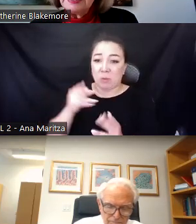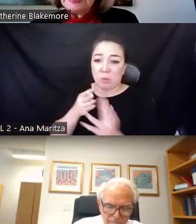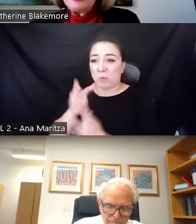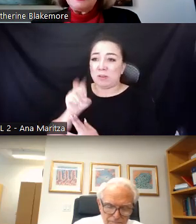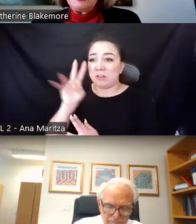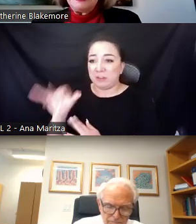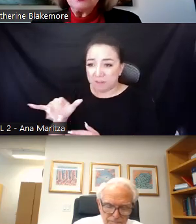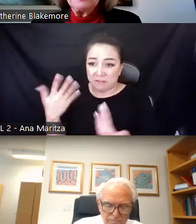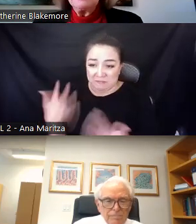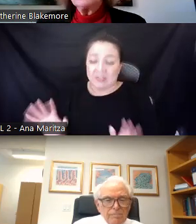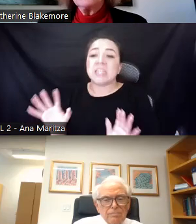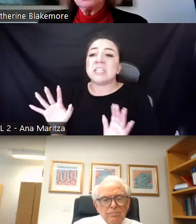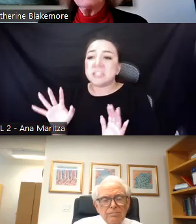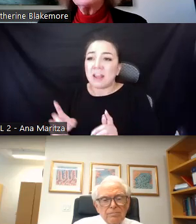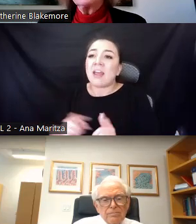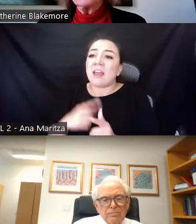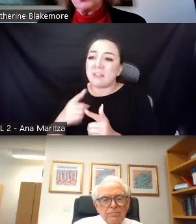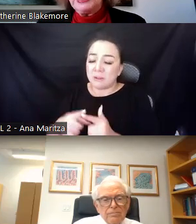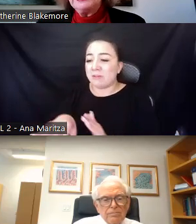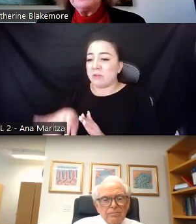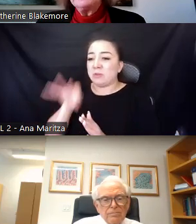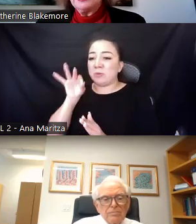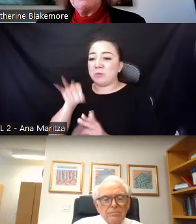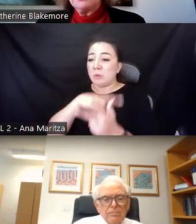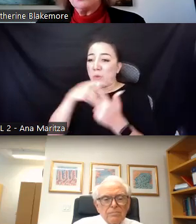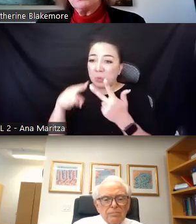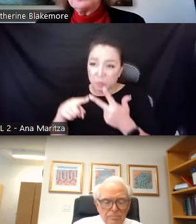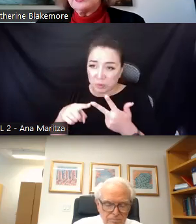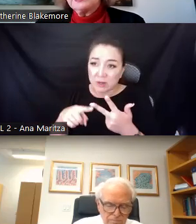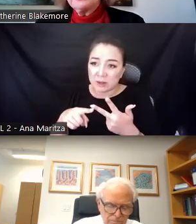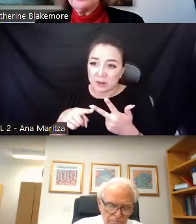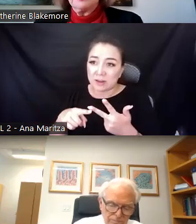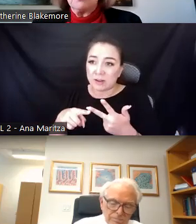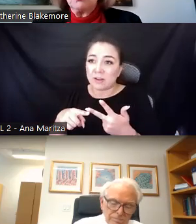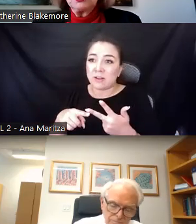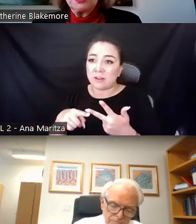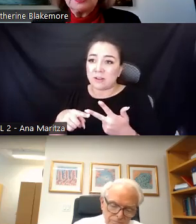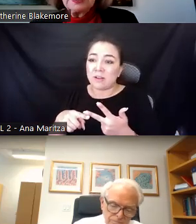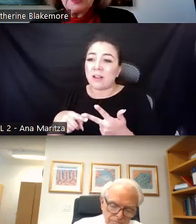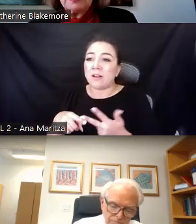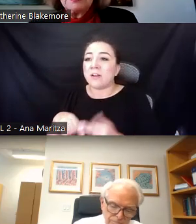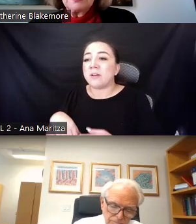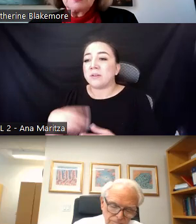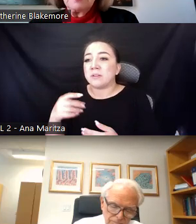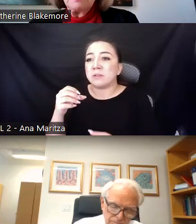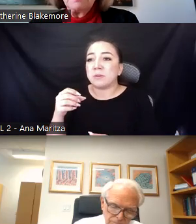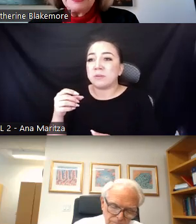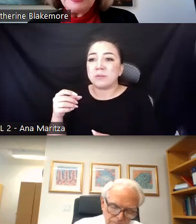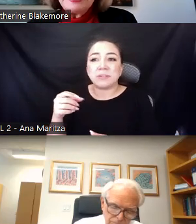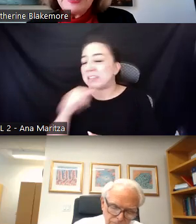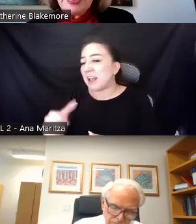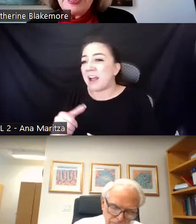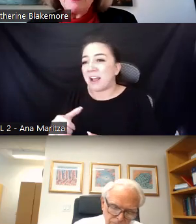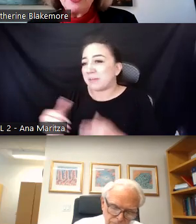did. And we have to choose 3 among those things, which is not going to